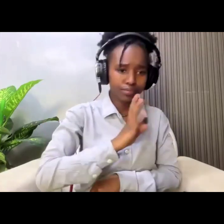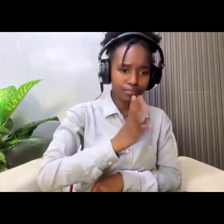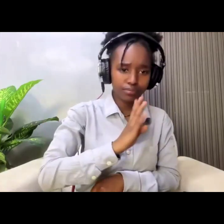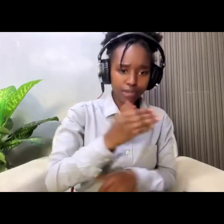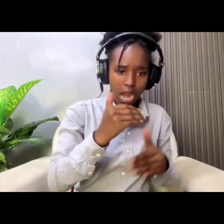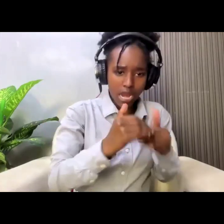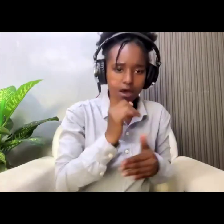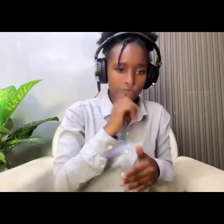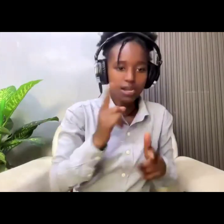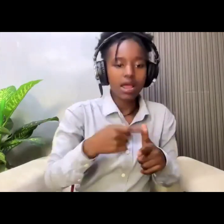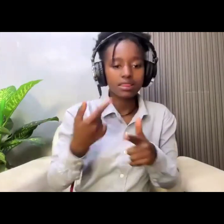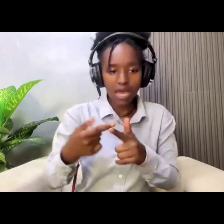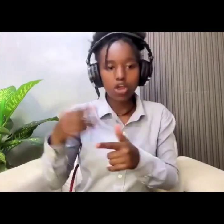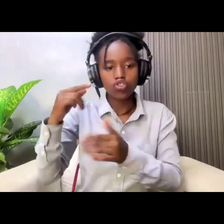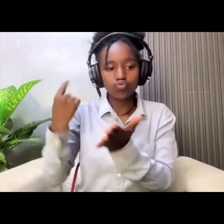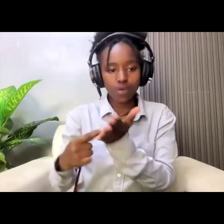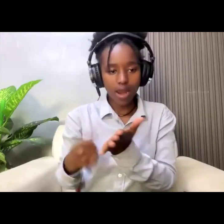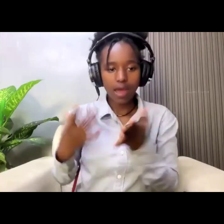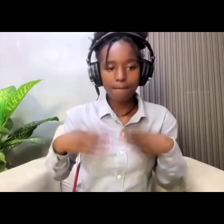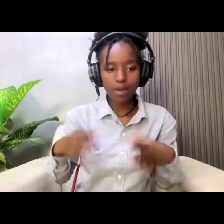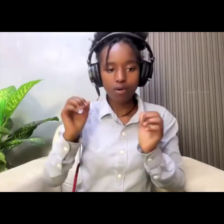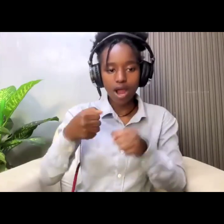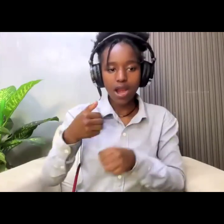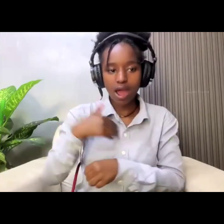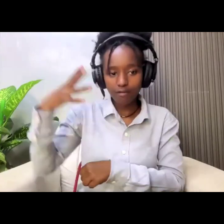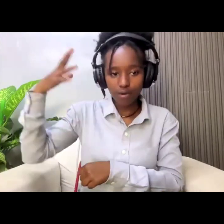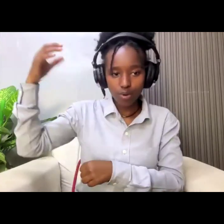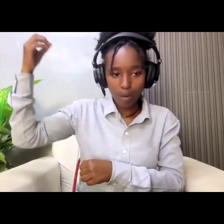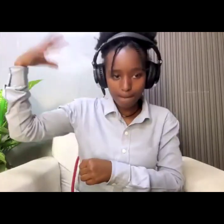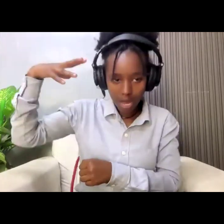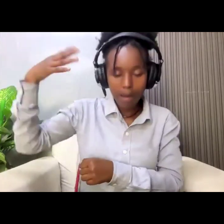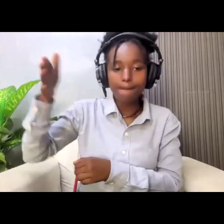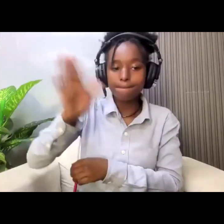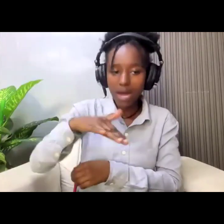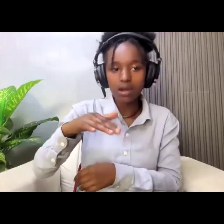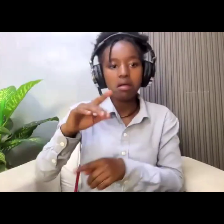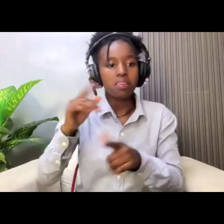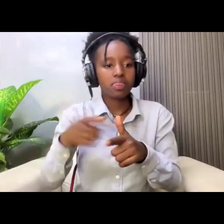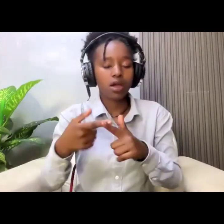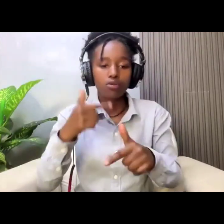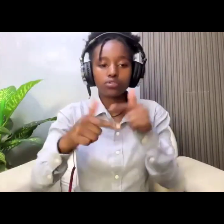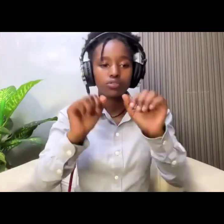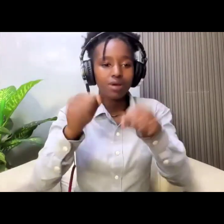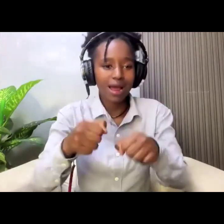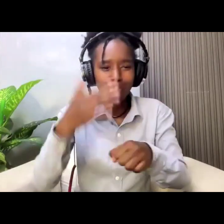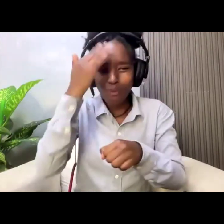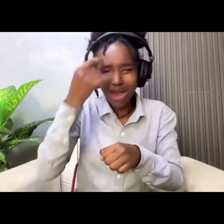and we will go back to Kihembo for his presentation, which unfortunately we don't have a copy of this